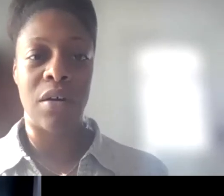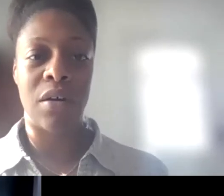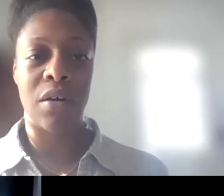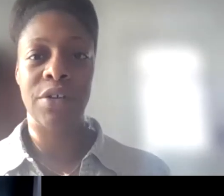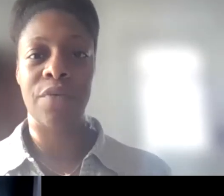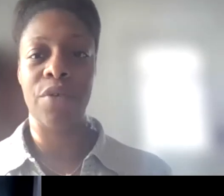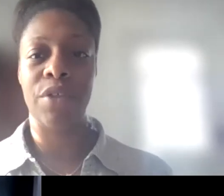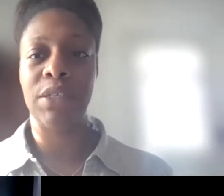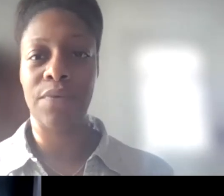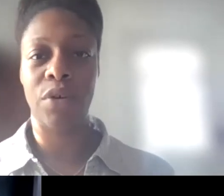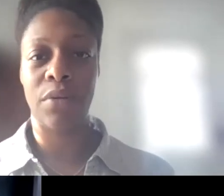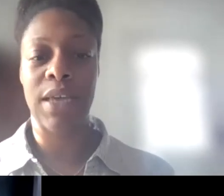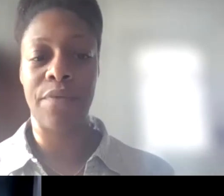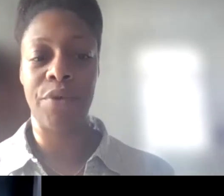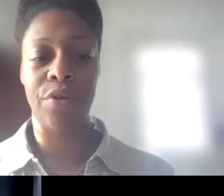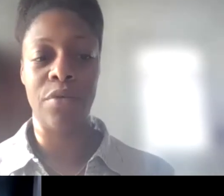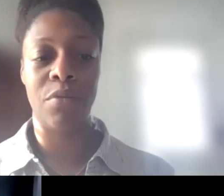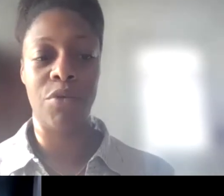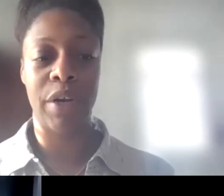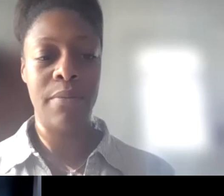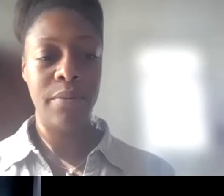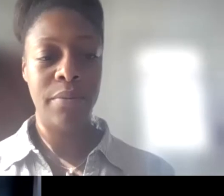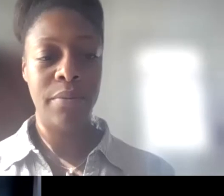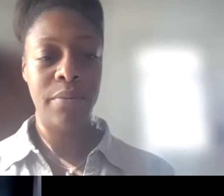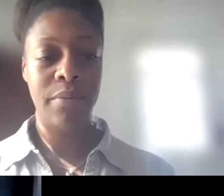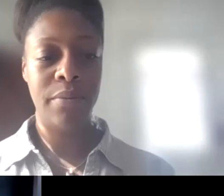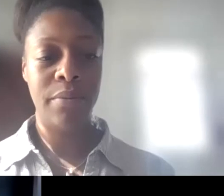our presenter for this afternoon. Marie.